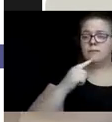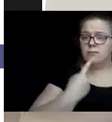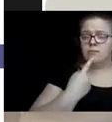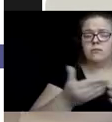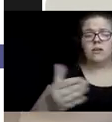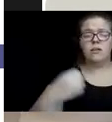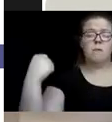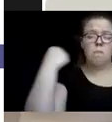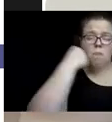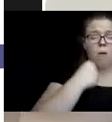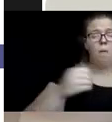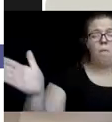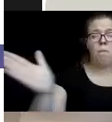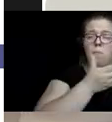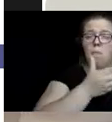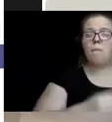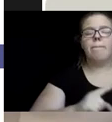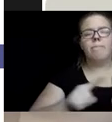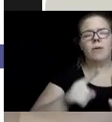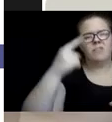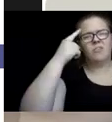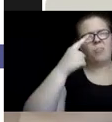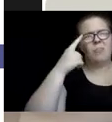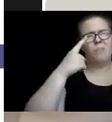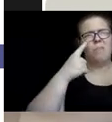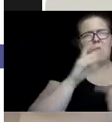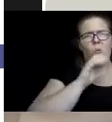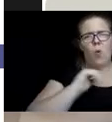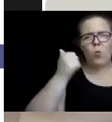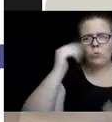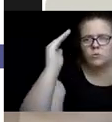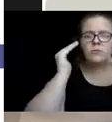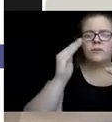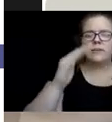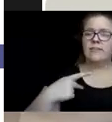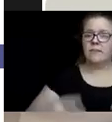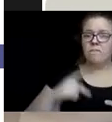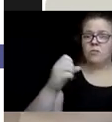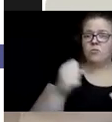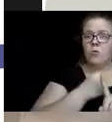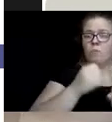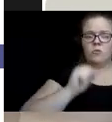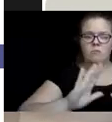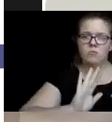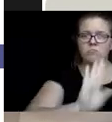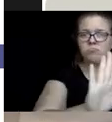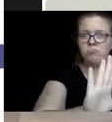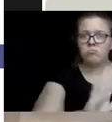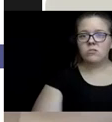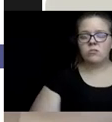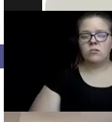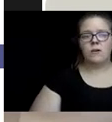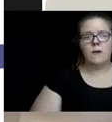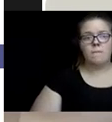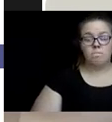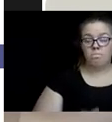a punch. But when you think about older adults, physical abuse can be a shove. Does